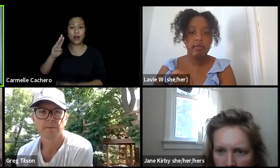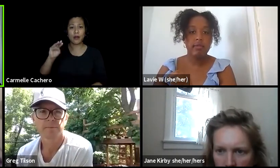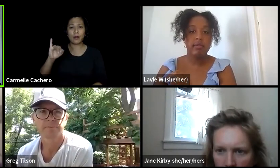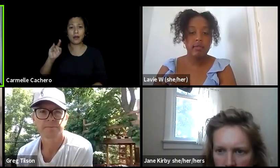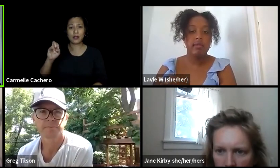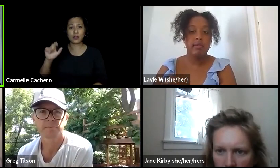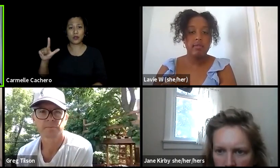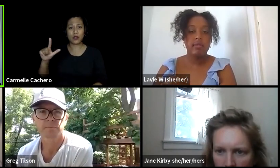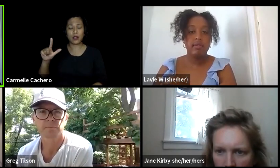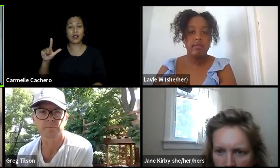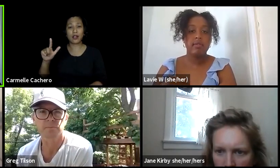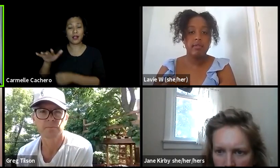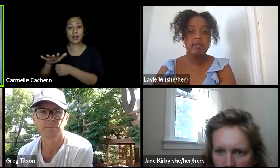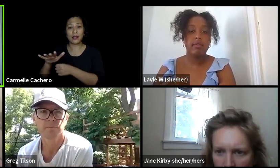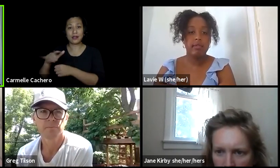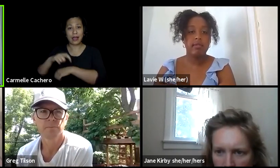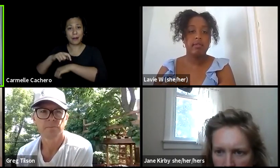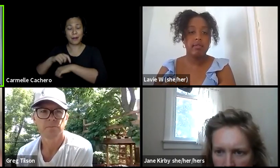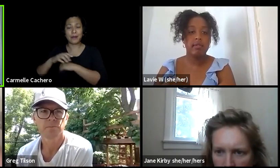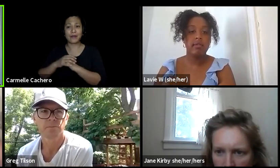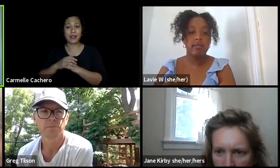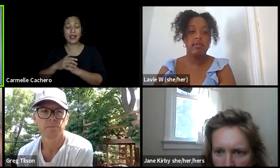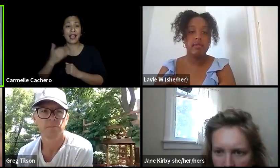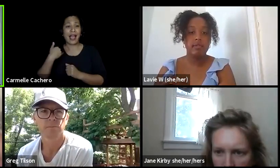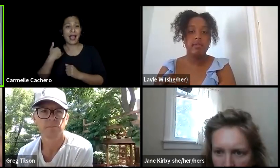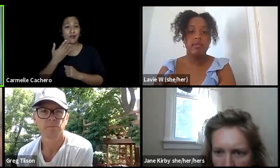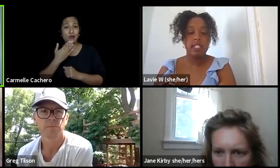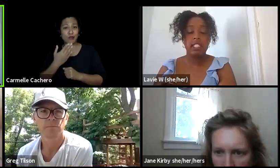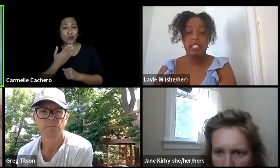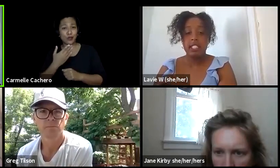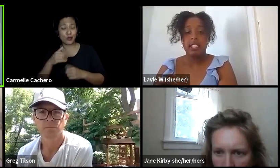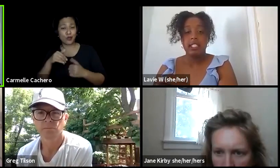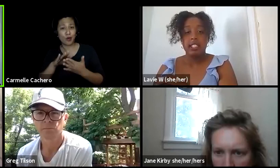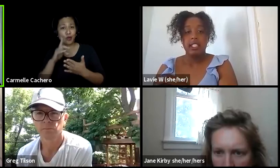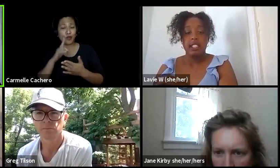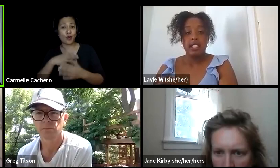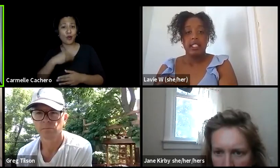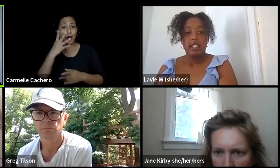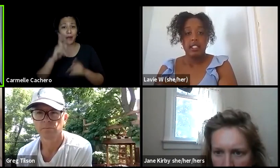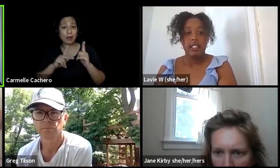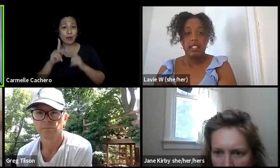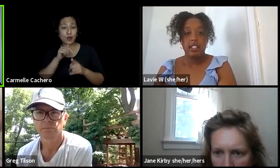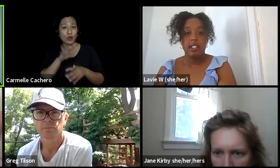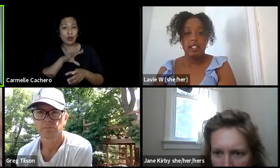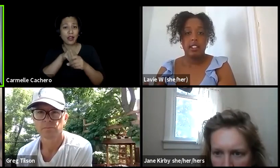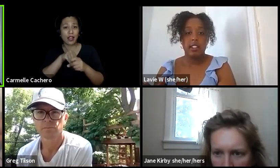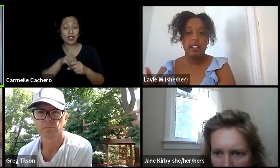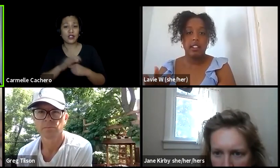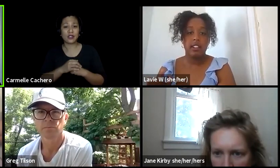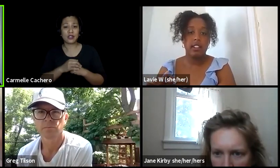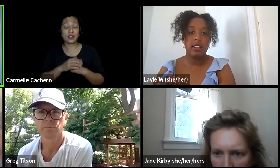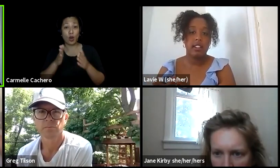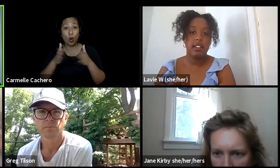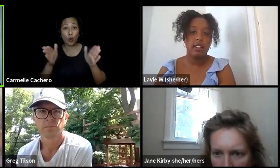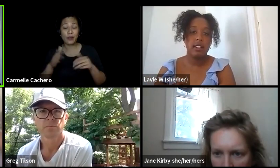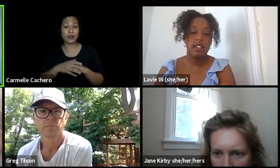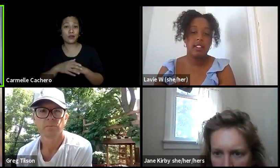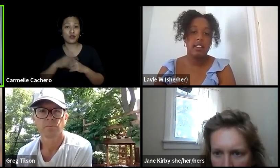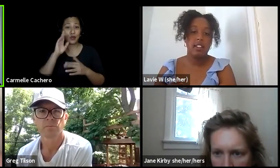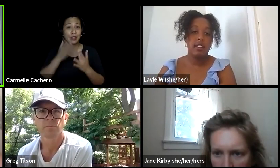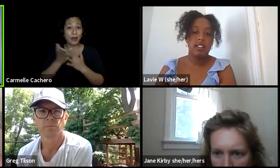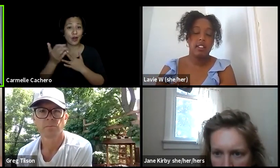appropriate way for white people, for example, to engage with this music? Should they be open and transparent about its racist history,